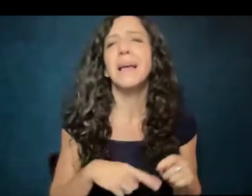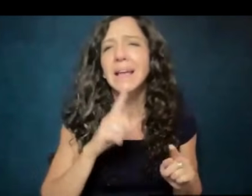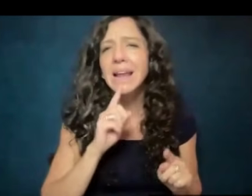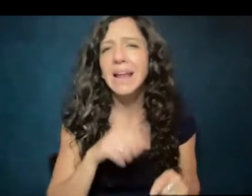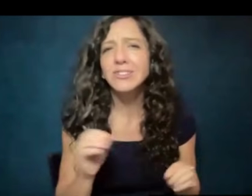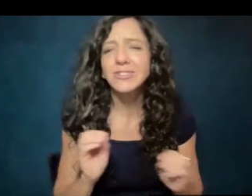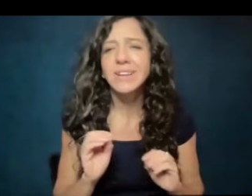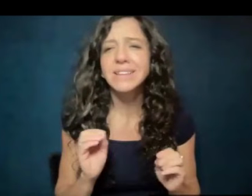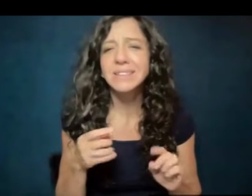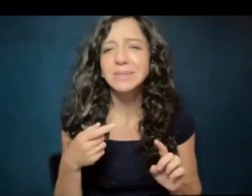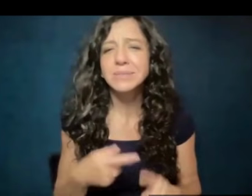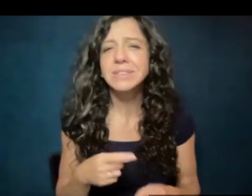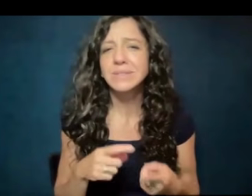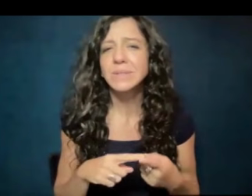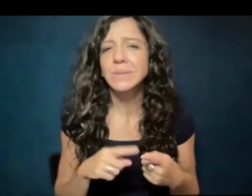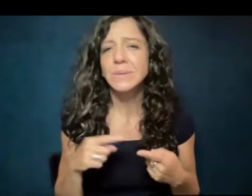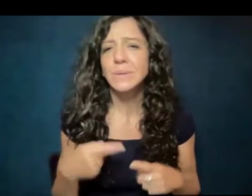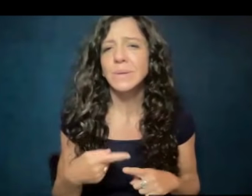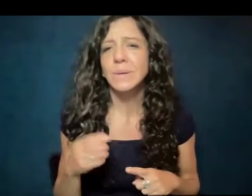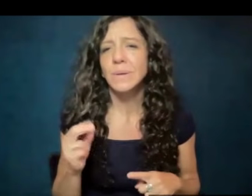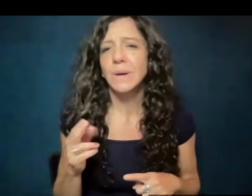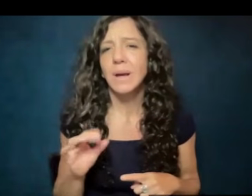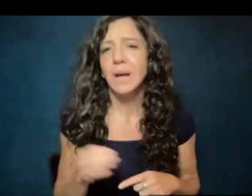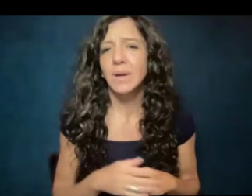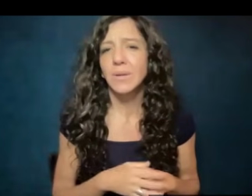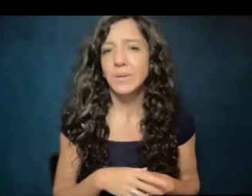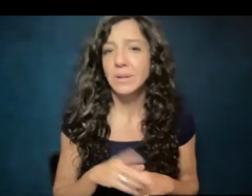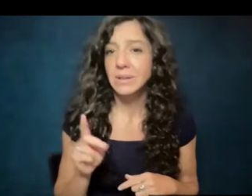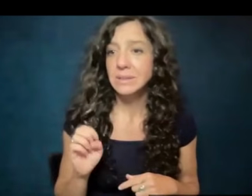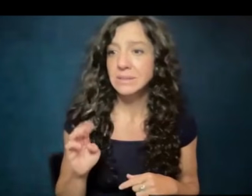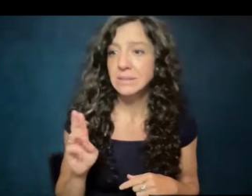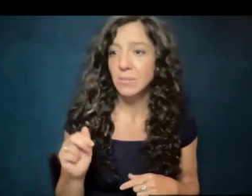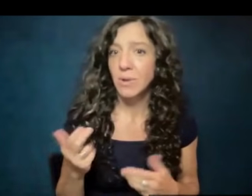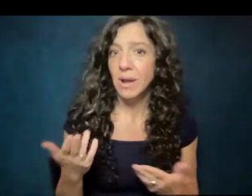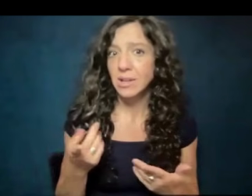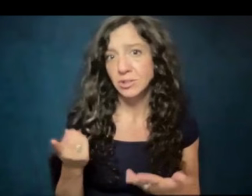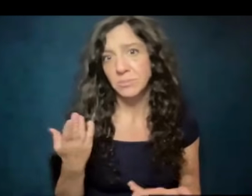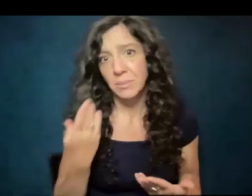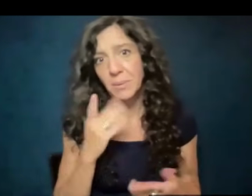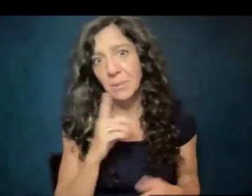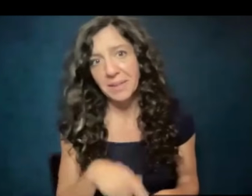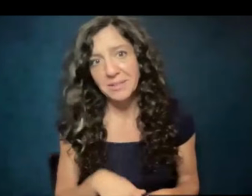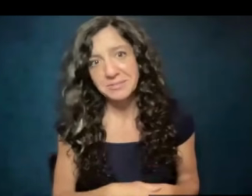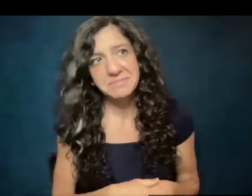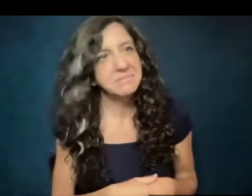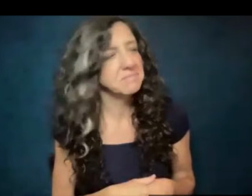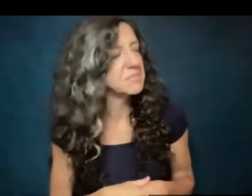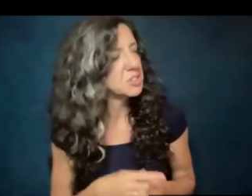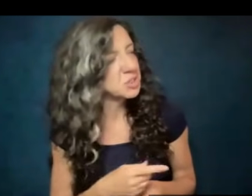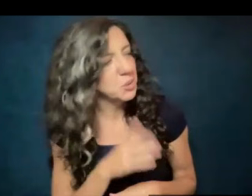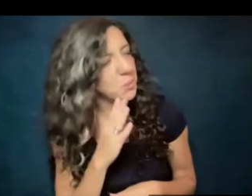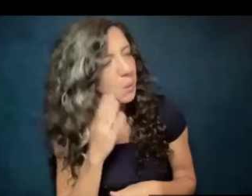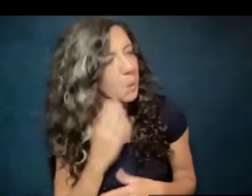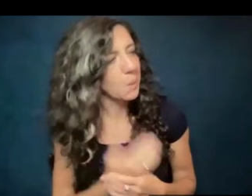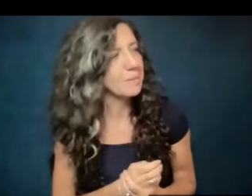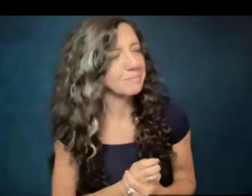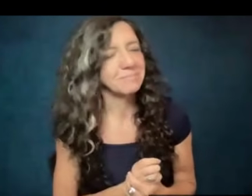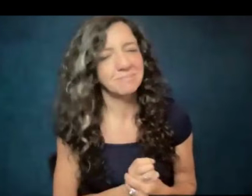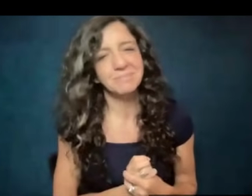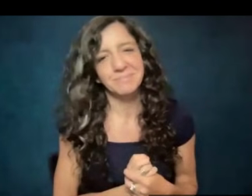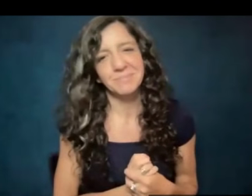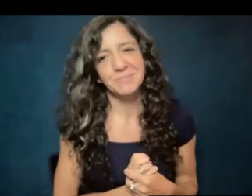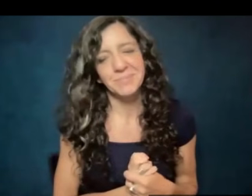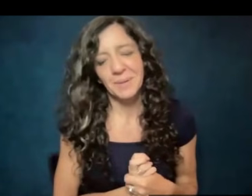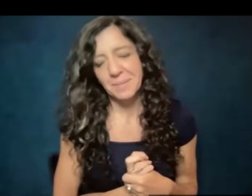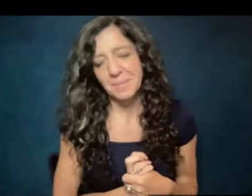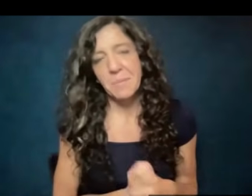anything specific to Ohio. If Deborah was here, she might know the answer. She might, yeah. Yeah. We'll just put that into the